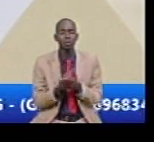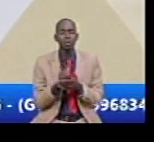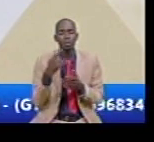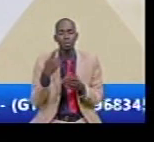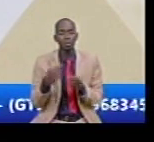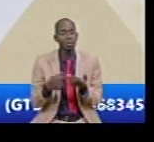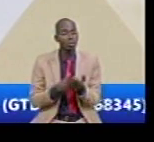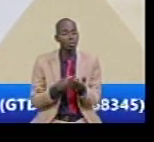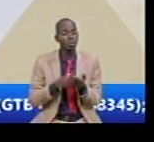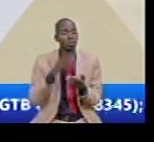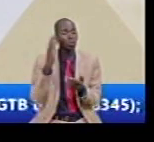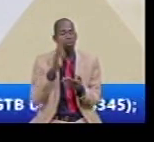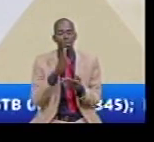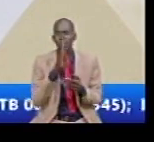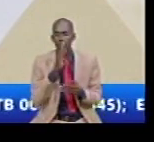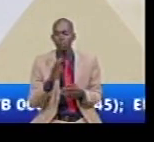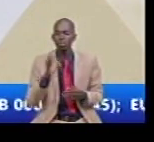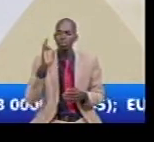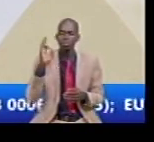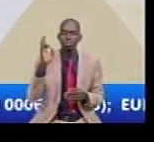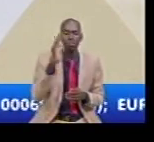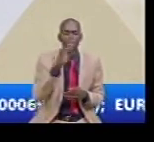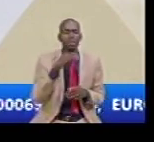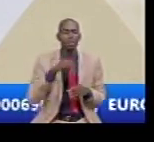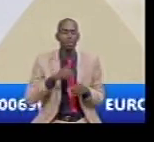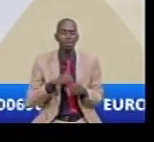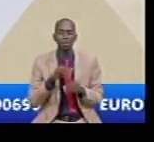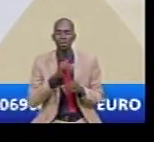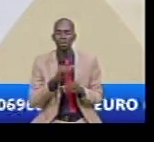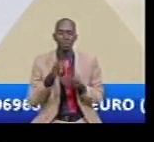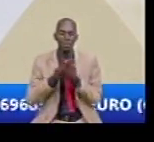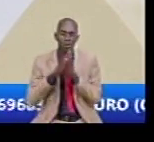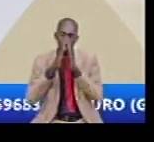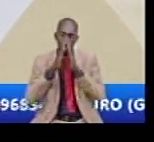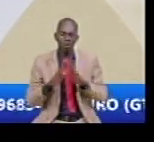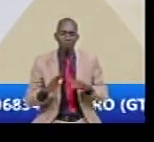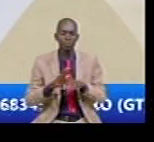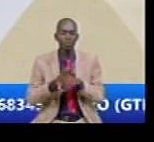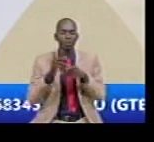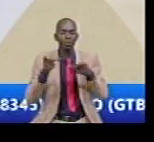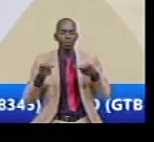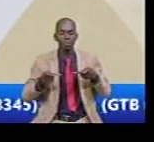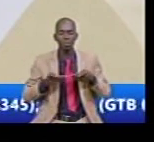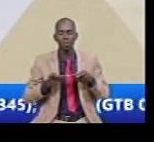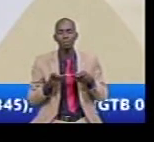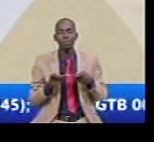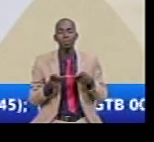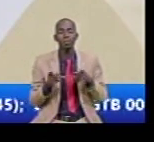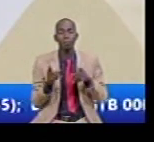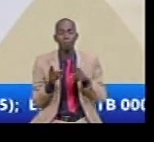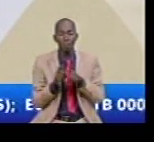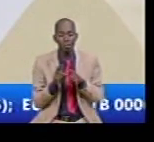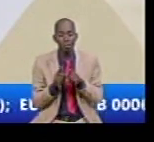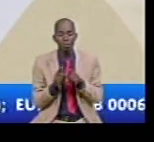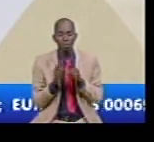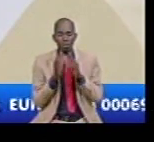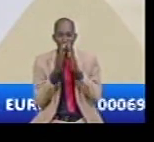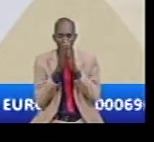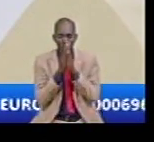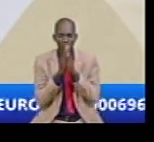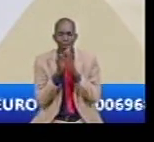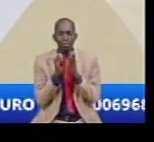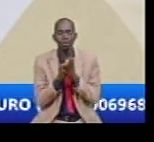an atmosphere of peace. And here you are. I want you to pray that the Lord will